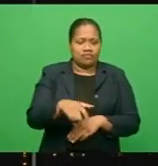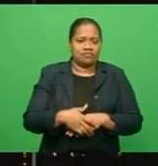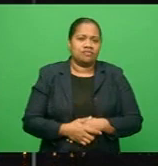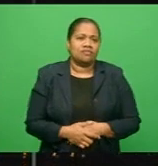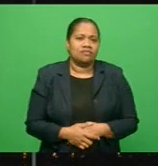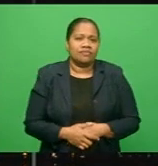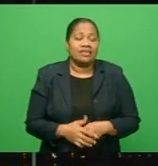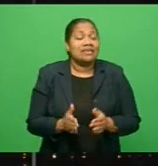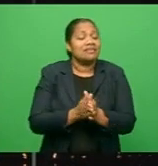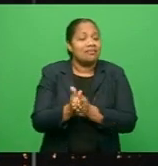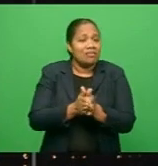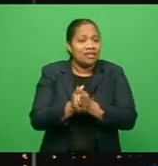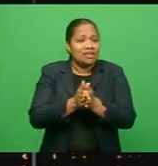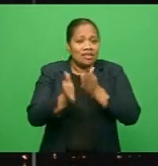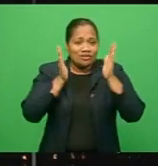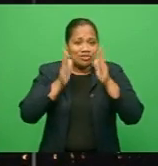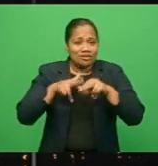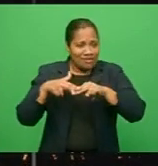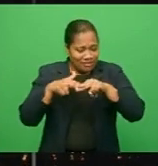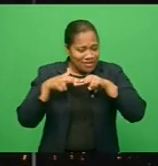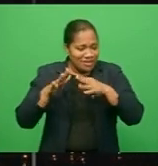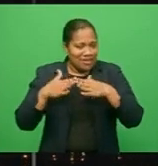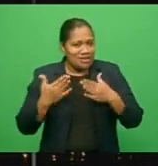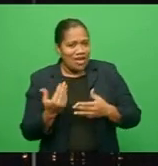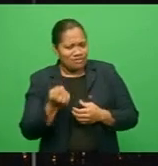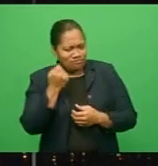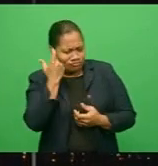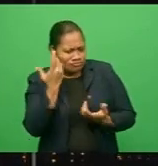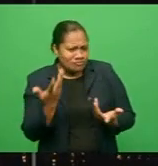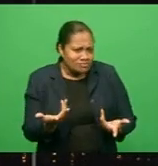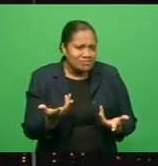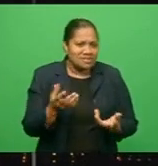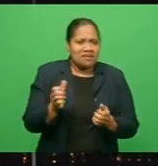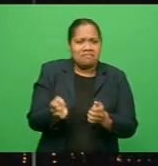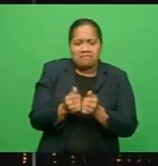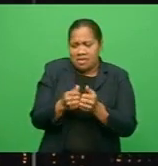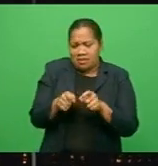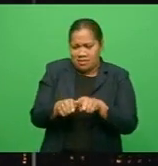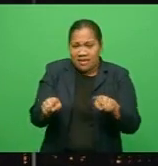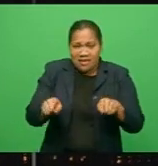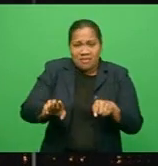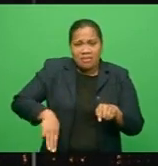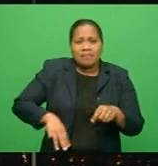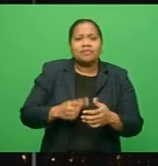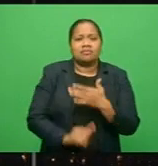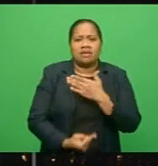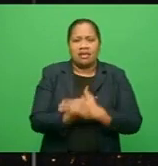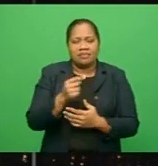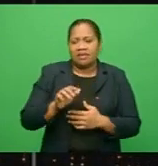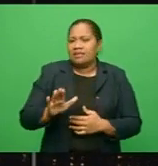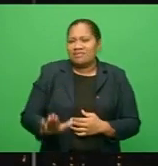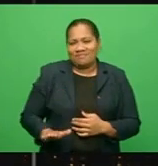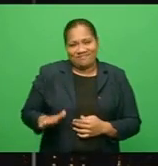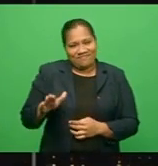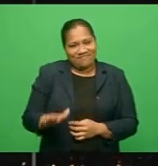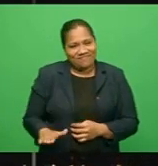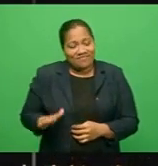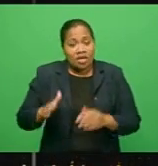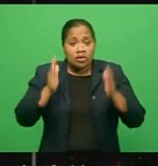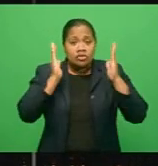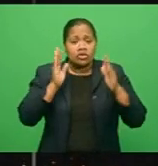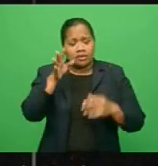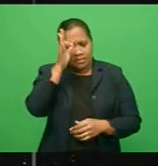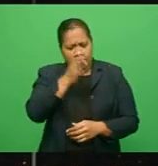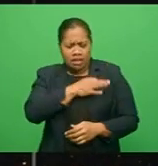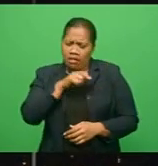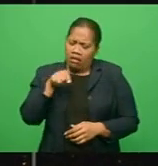The Methodist Church of Fiji has raised concerns that many of its congregation members are living below the poverty line. The church believes they have one of the